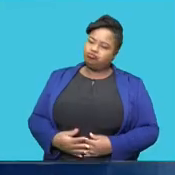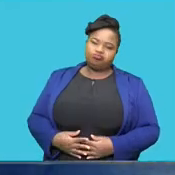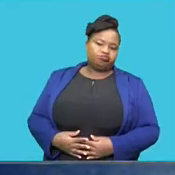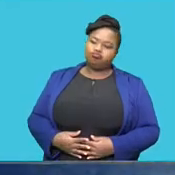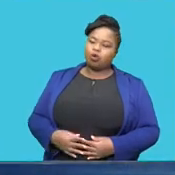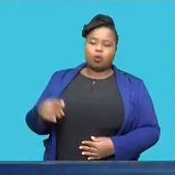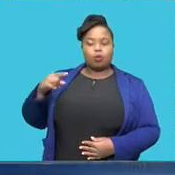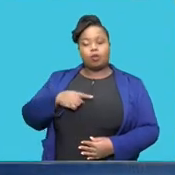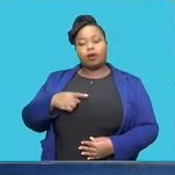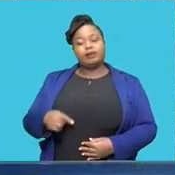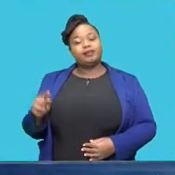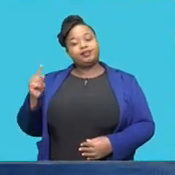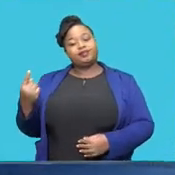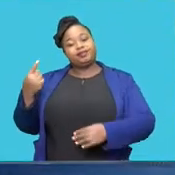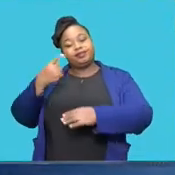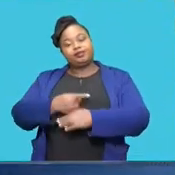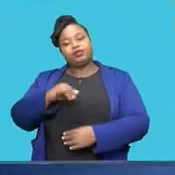day is nothing else but